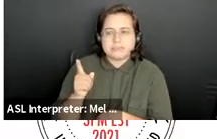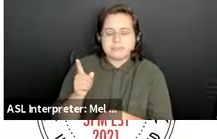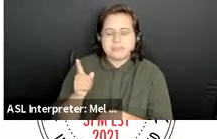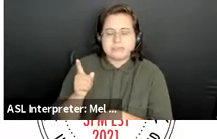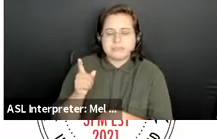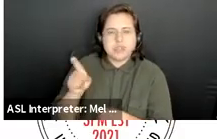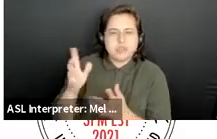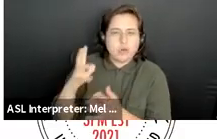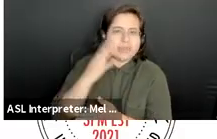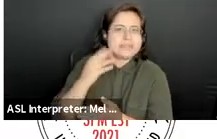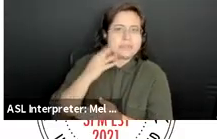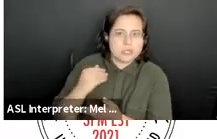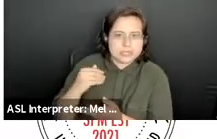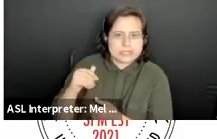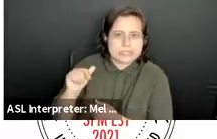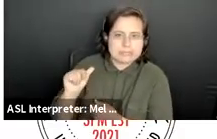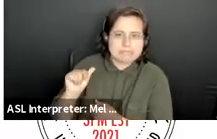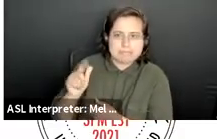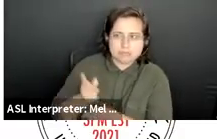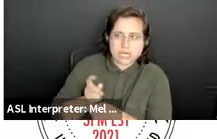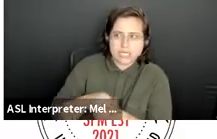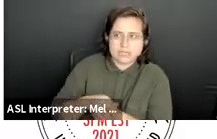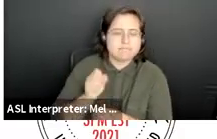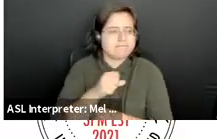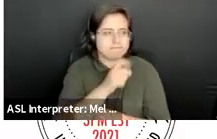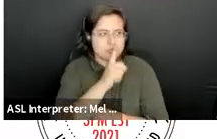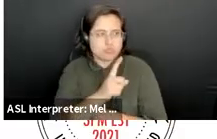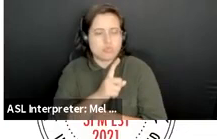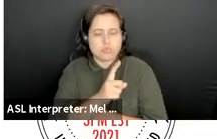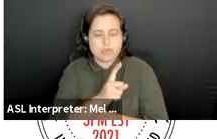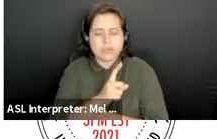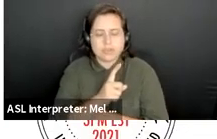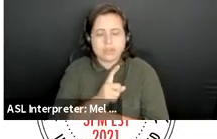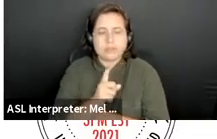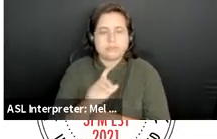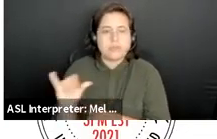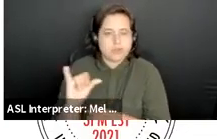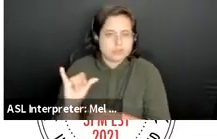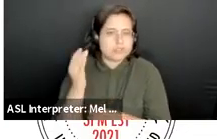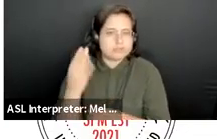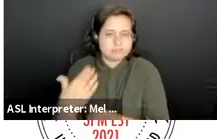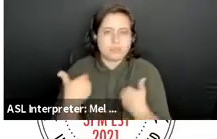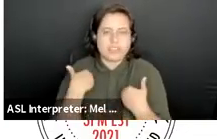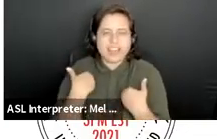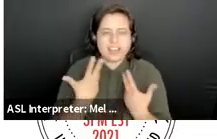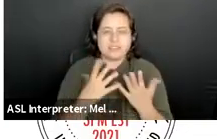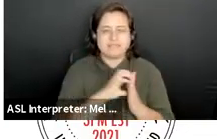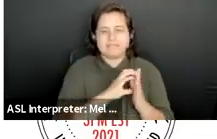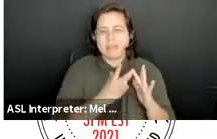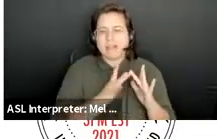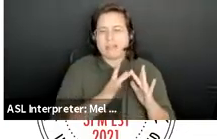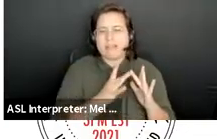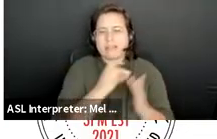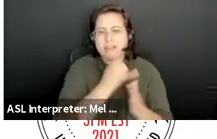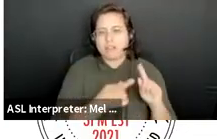quite a bit of experience with that. Sure, and I would just say we do have a section on artists from abroad that is